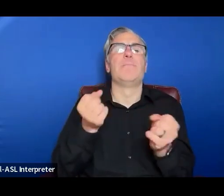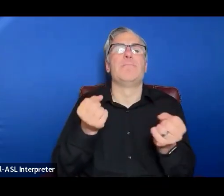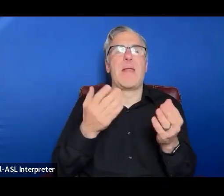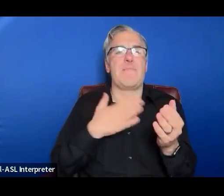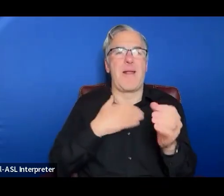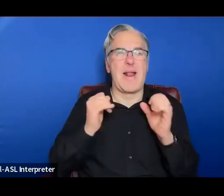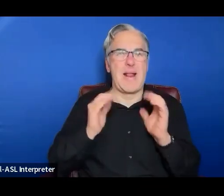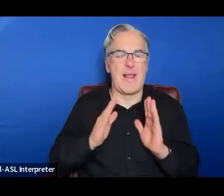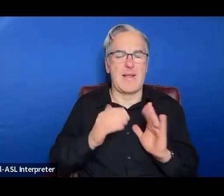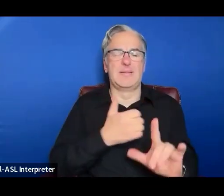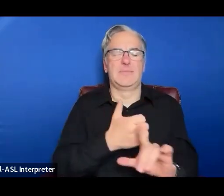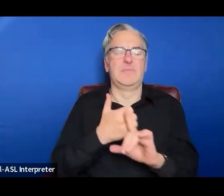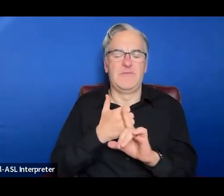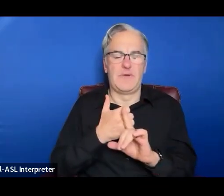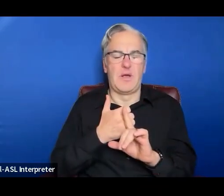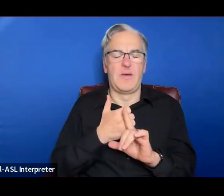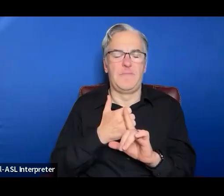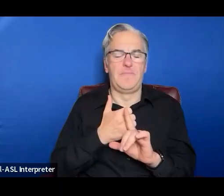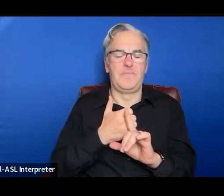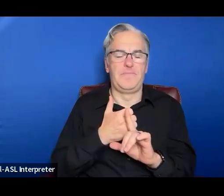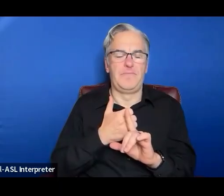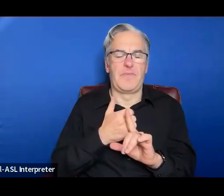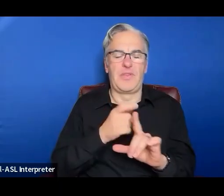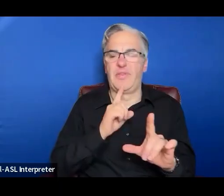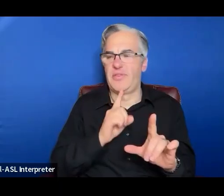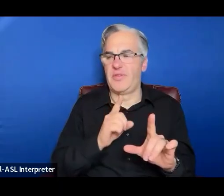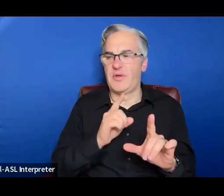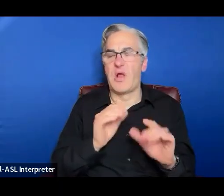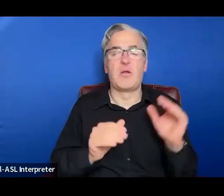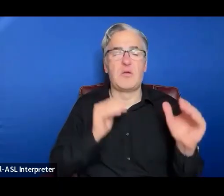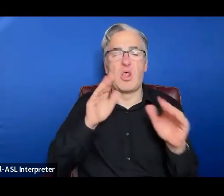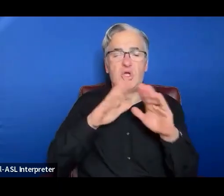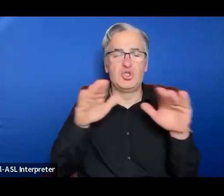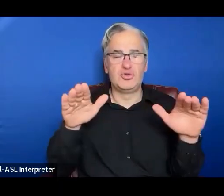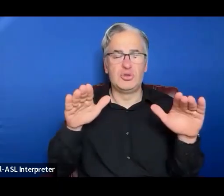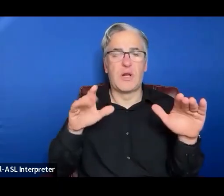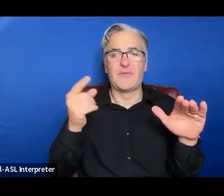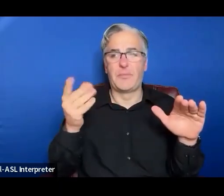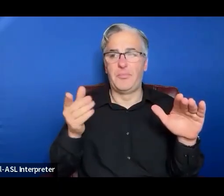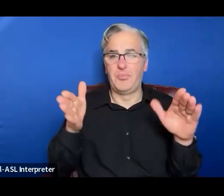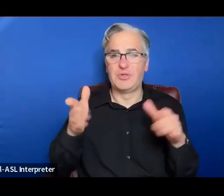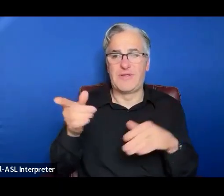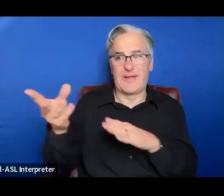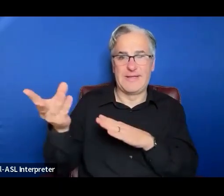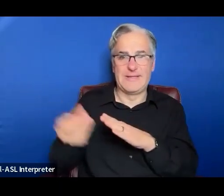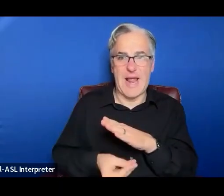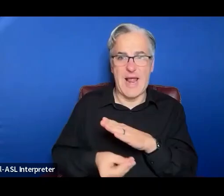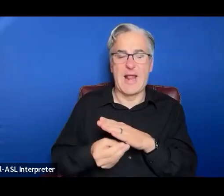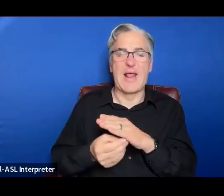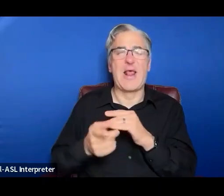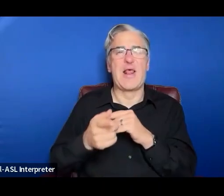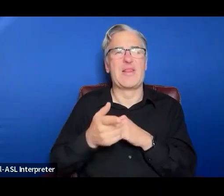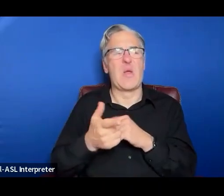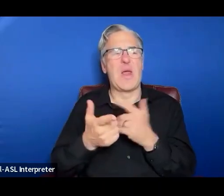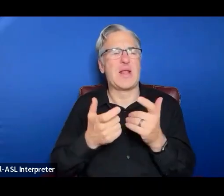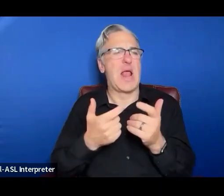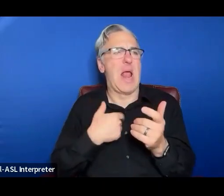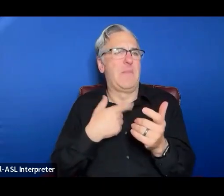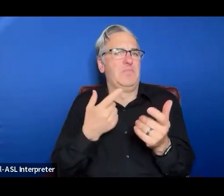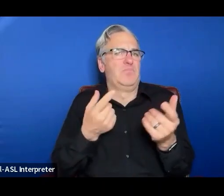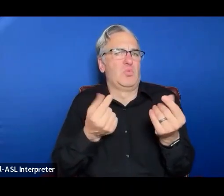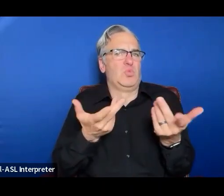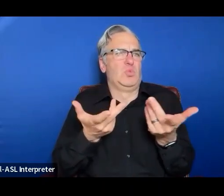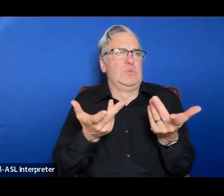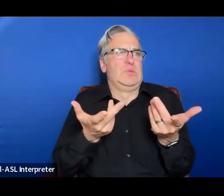my clients who are the adult children of somebody who dies, they come and ask, what am I supposed